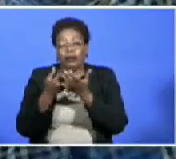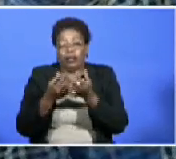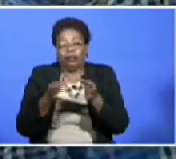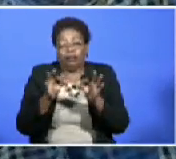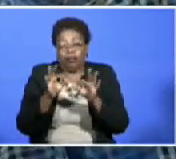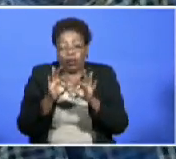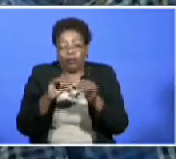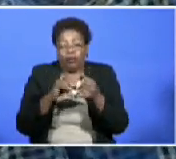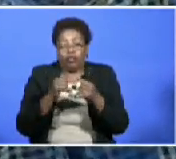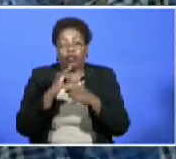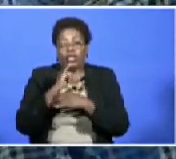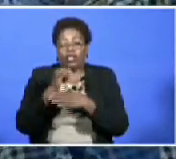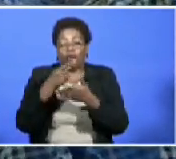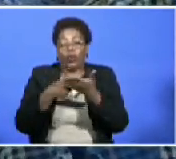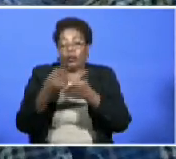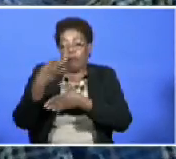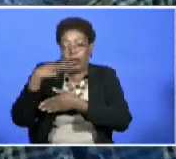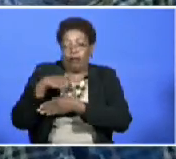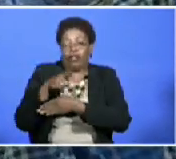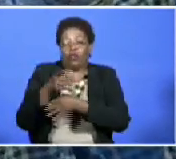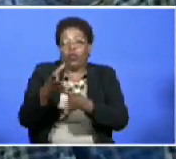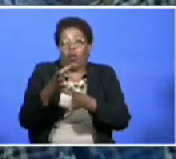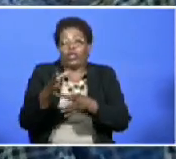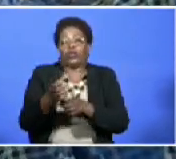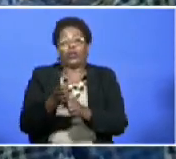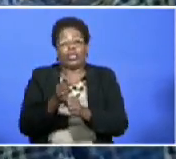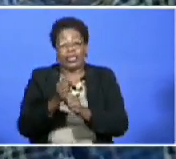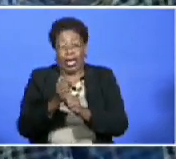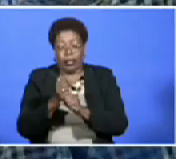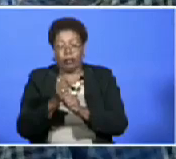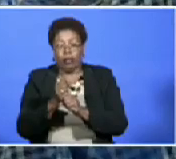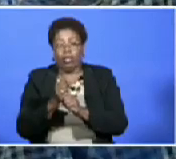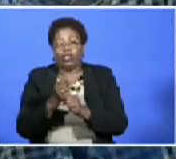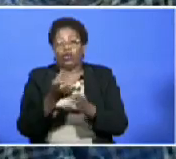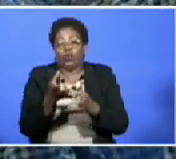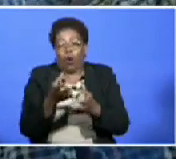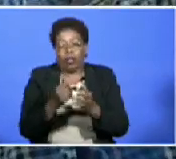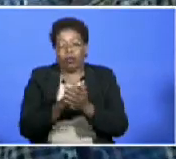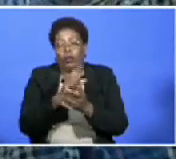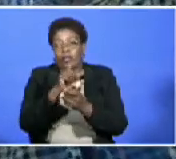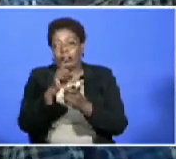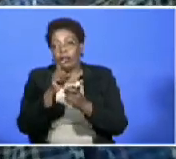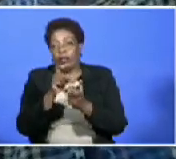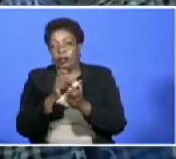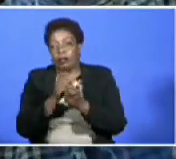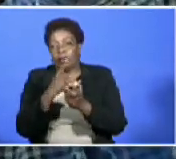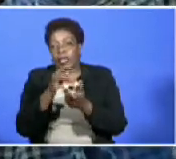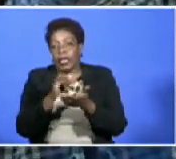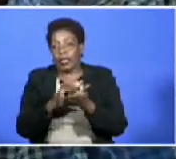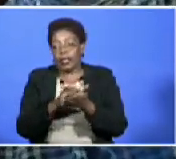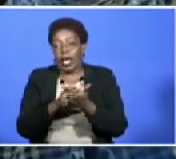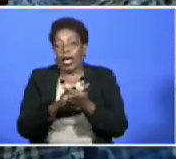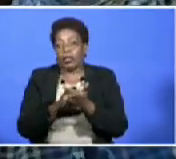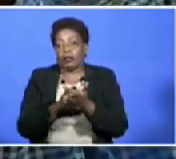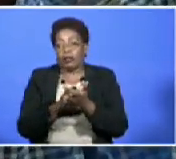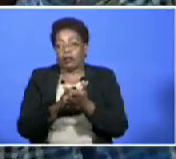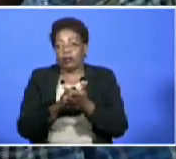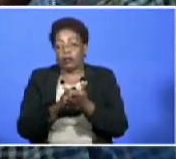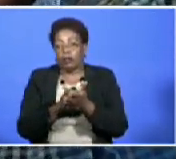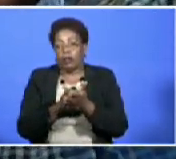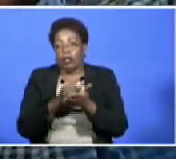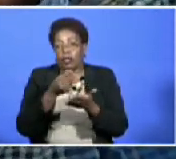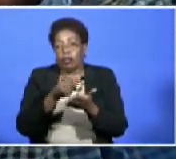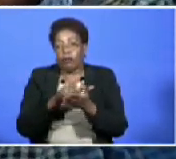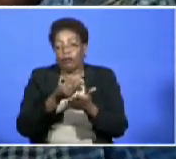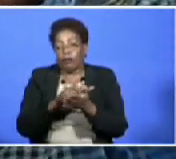is what benefits you want to get. And if the actuaries are saying that the fund is going